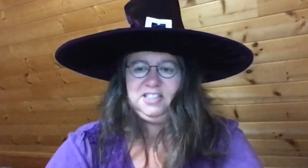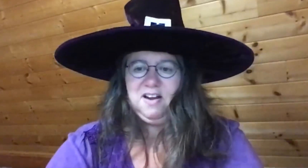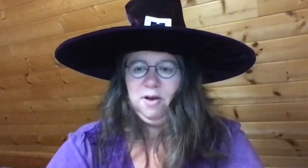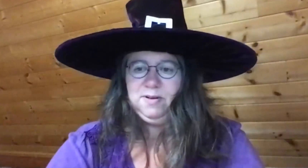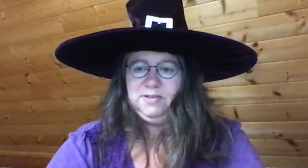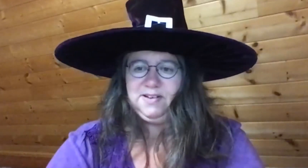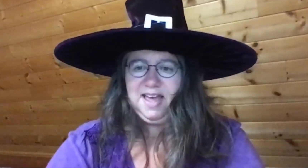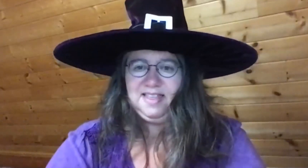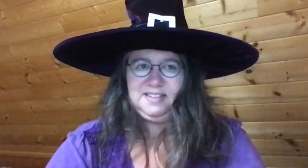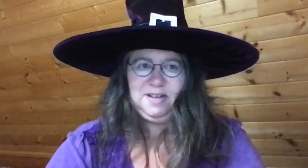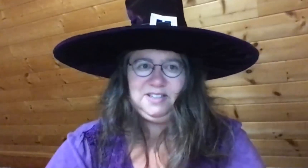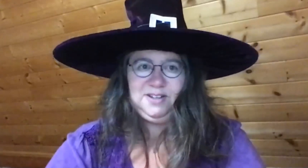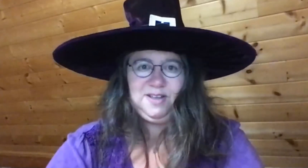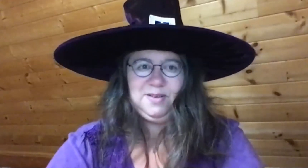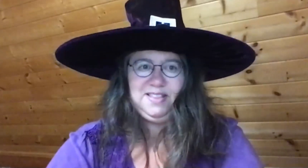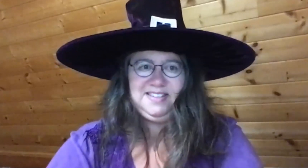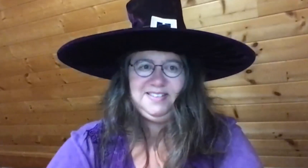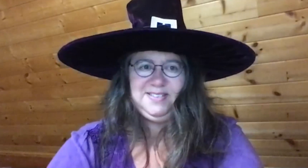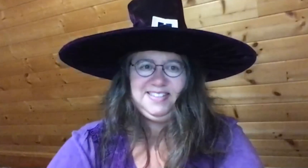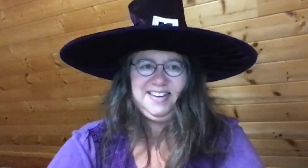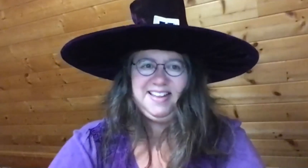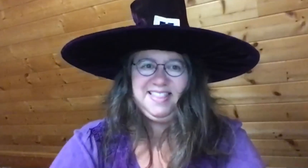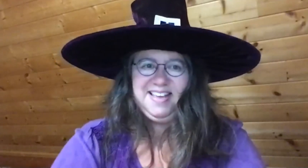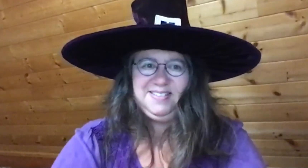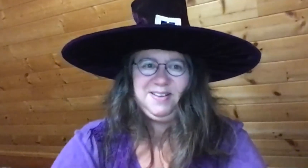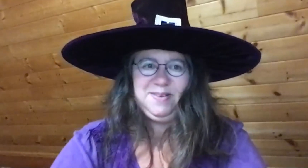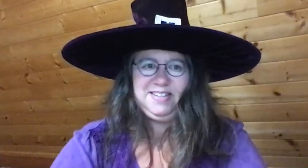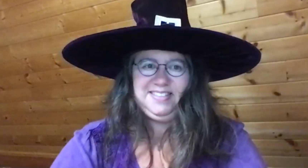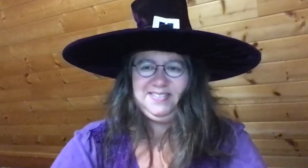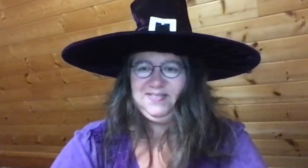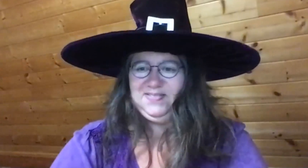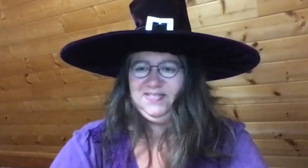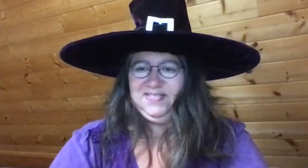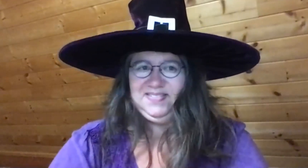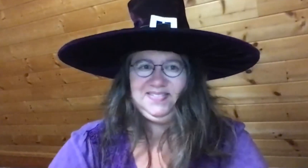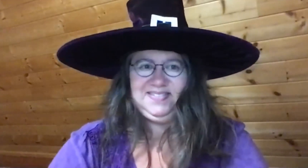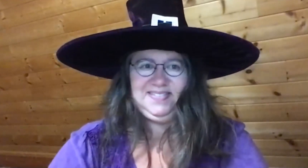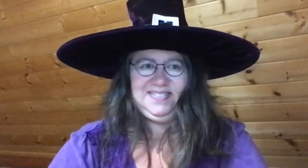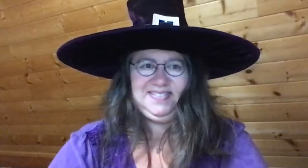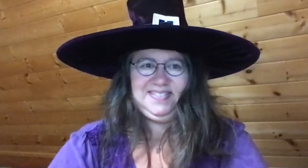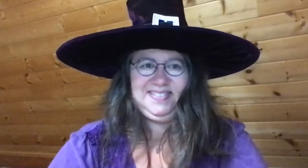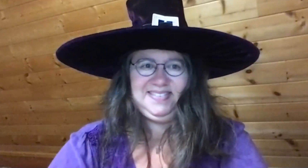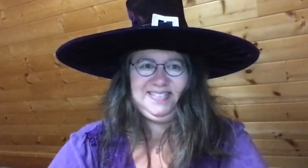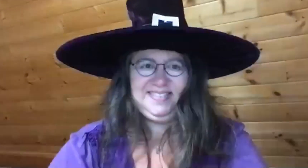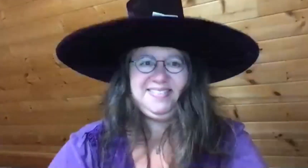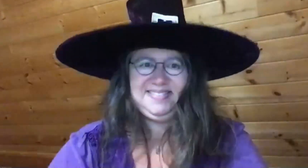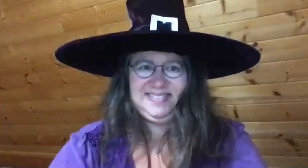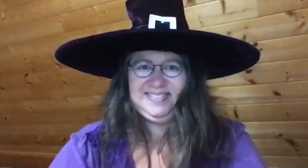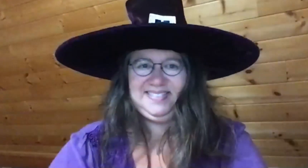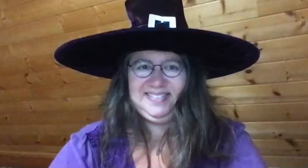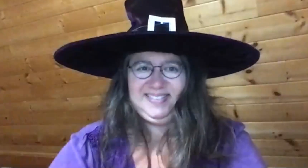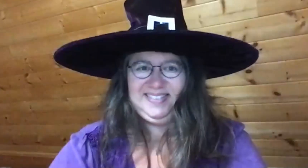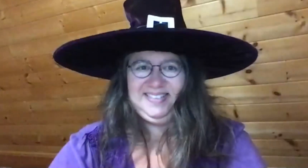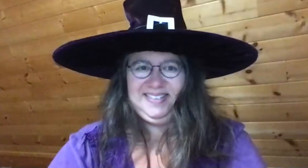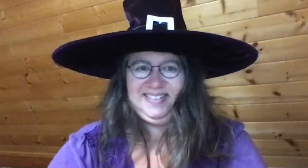I guess, Sharon, hope you're doing okay. Thanks so much. You're the only one that's here doing this tonight, and thank you so much. No problem.